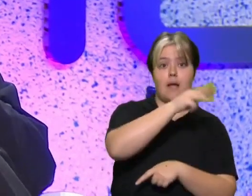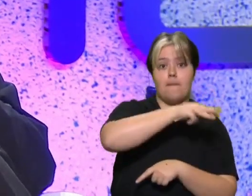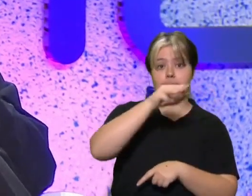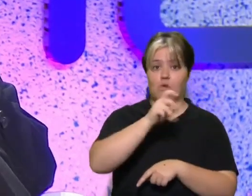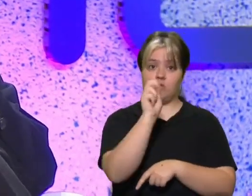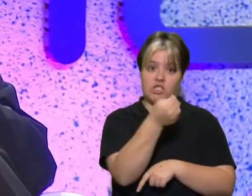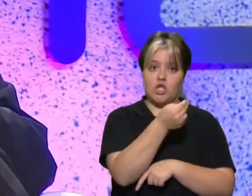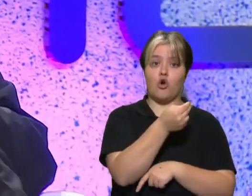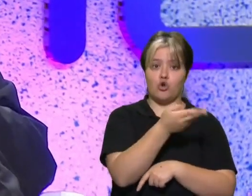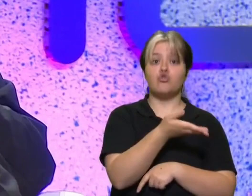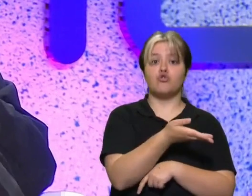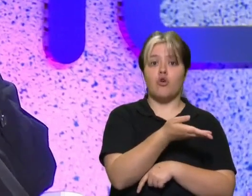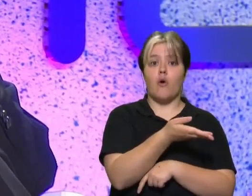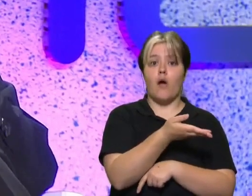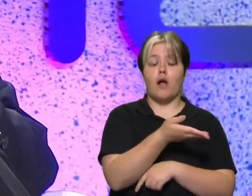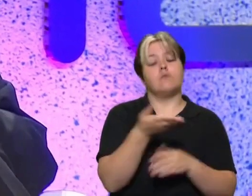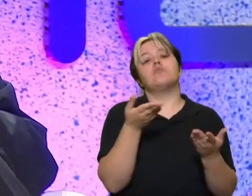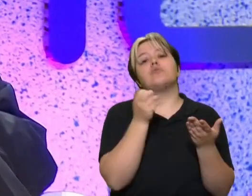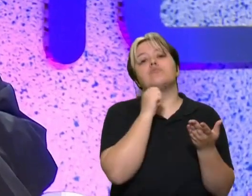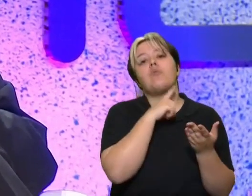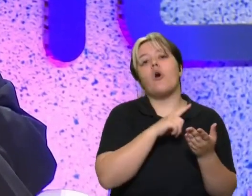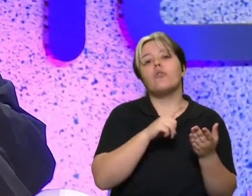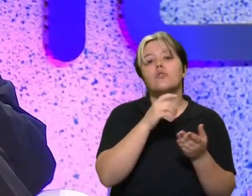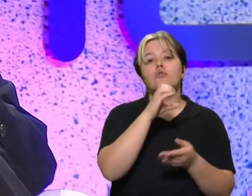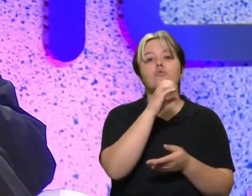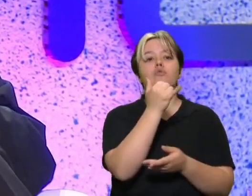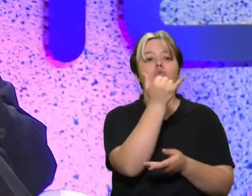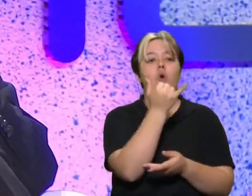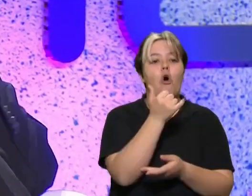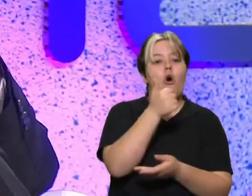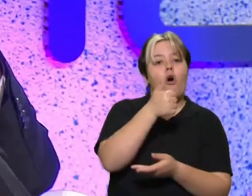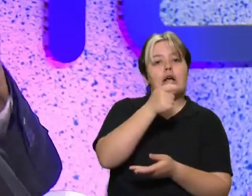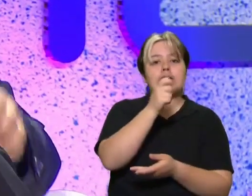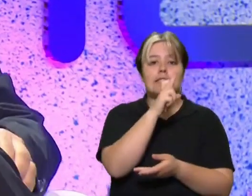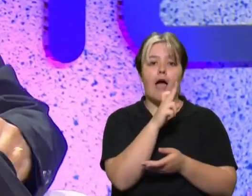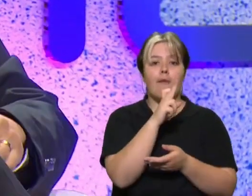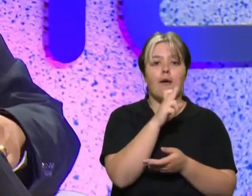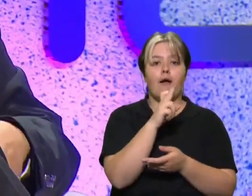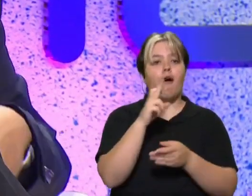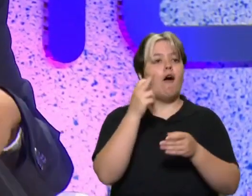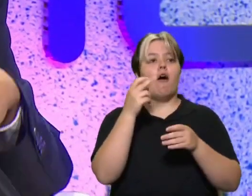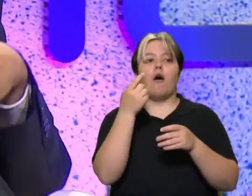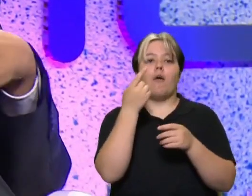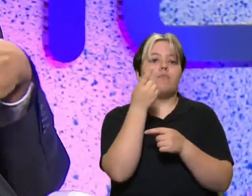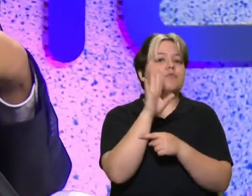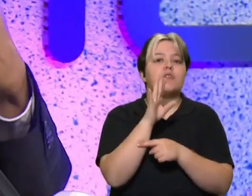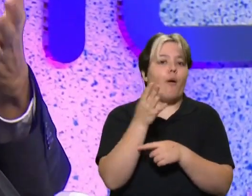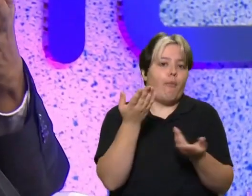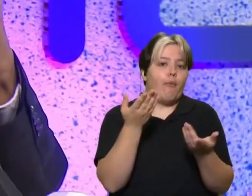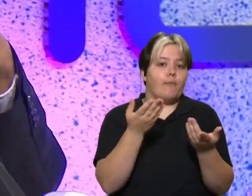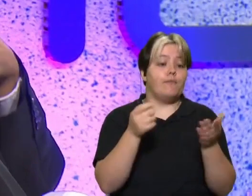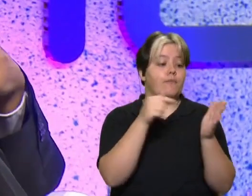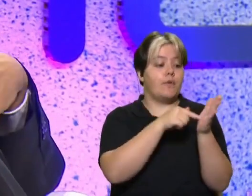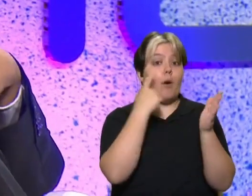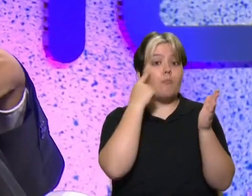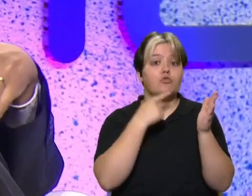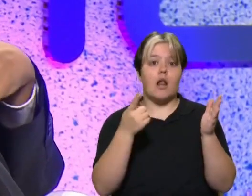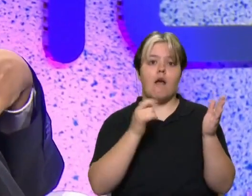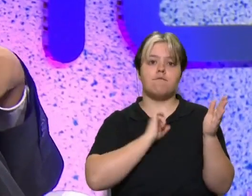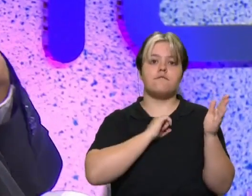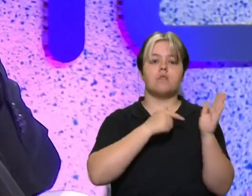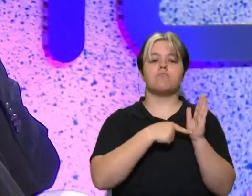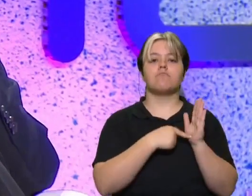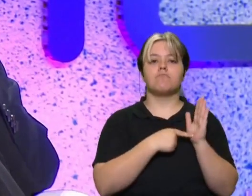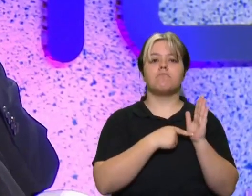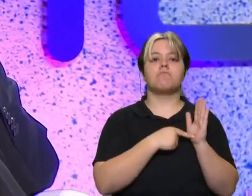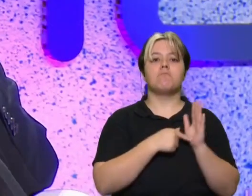that bank cyberbank costs 100 million euros,